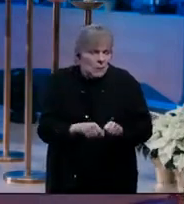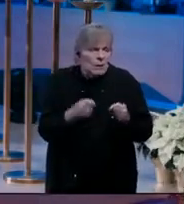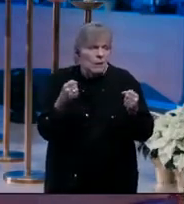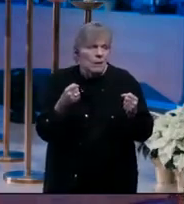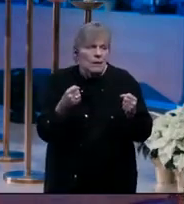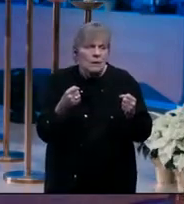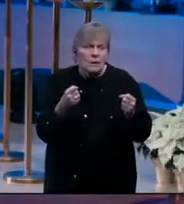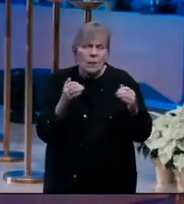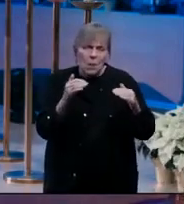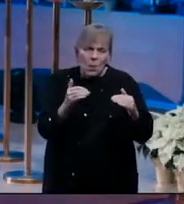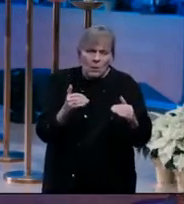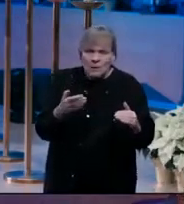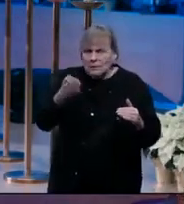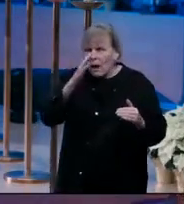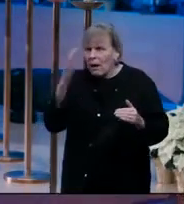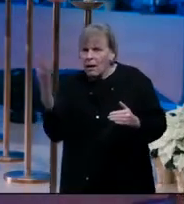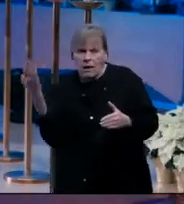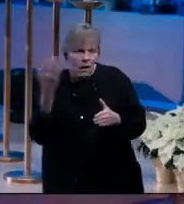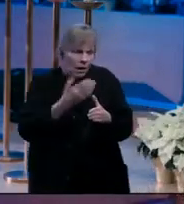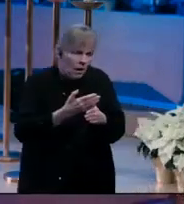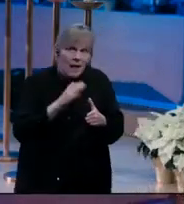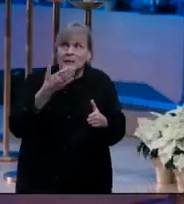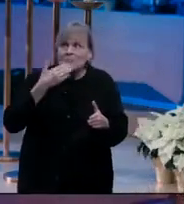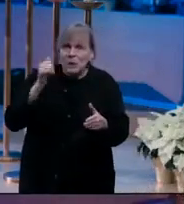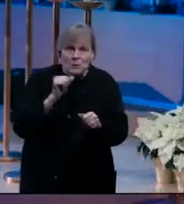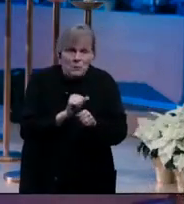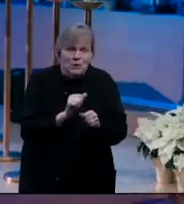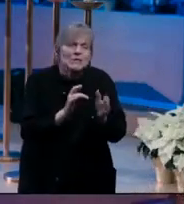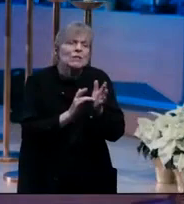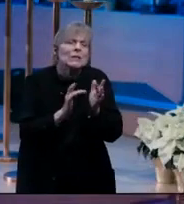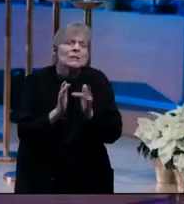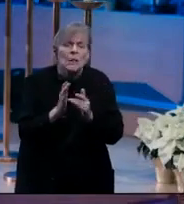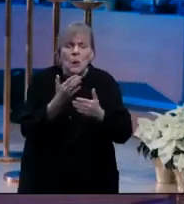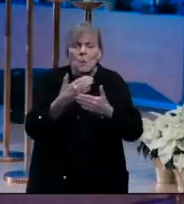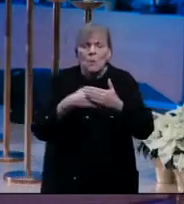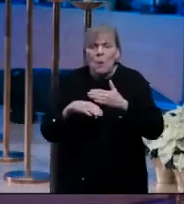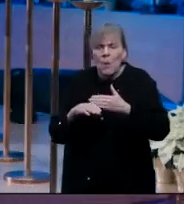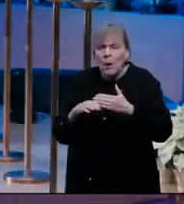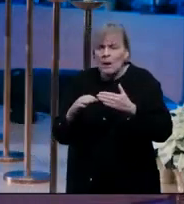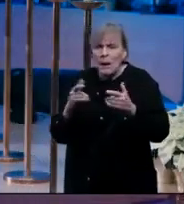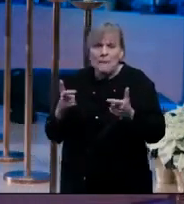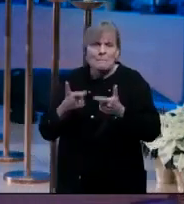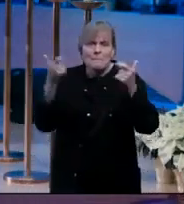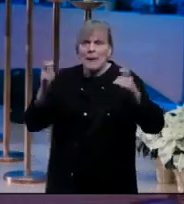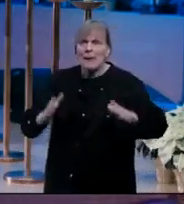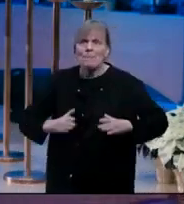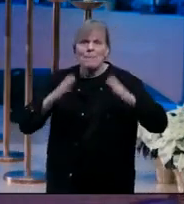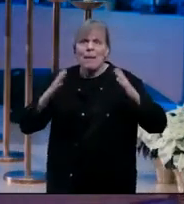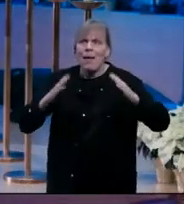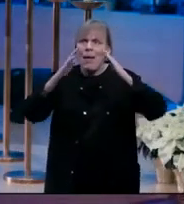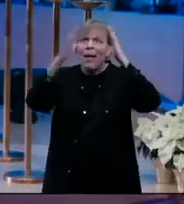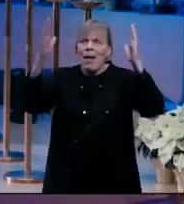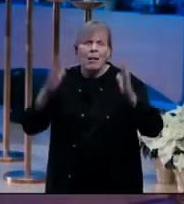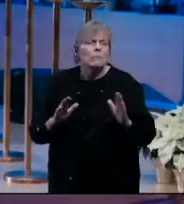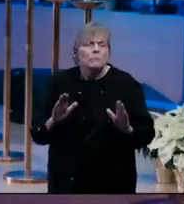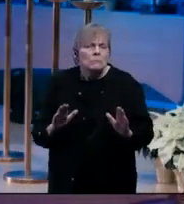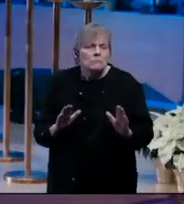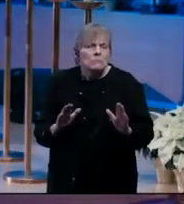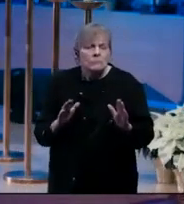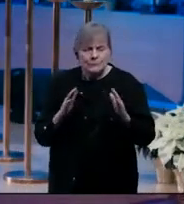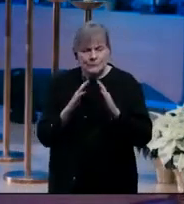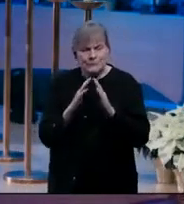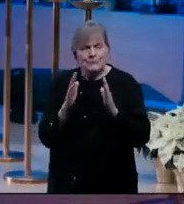into lowliness. That's where he does his best work. Jesus was not born into a palace. He was born into a stable,